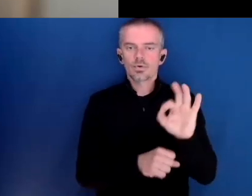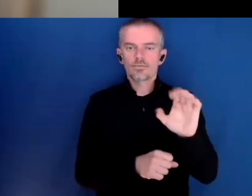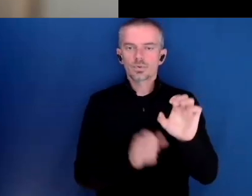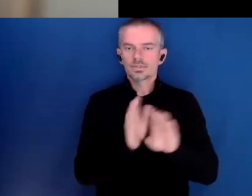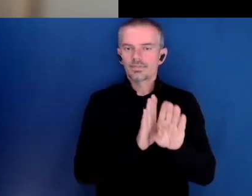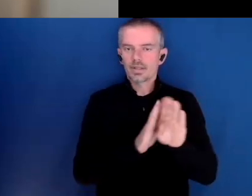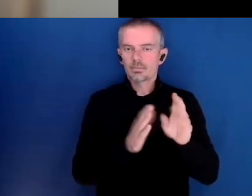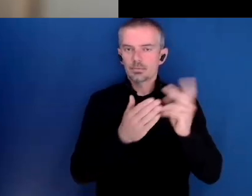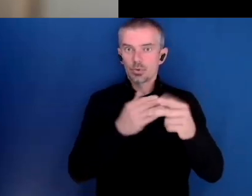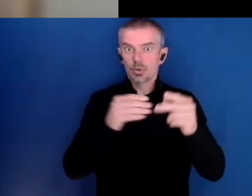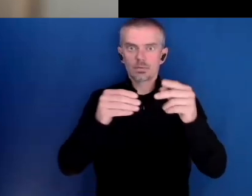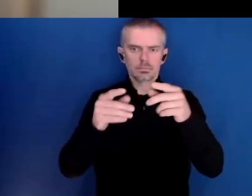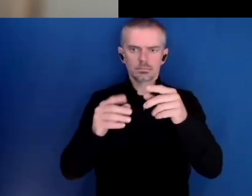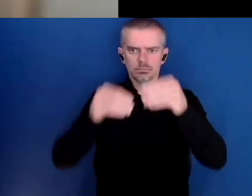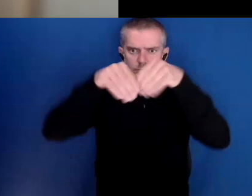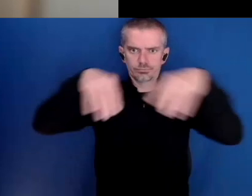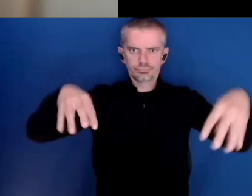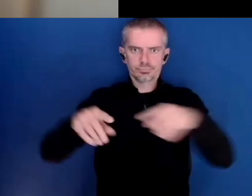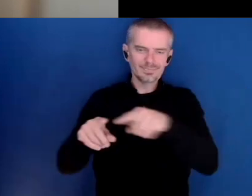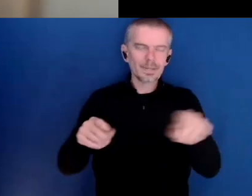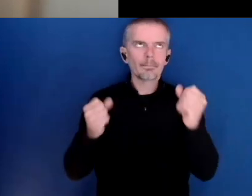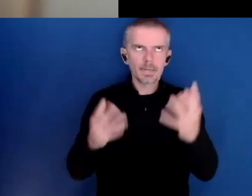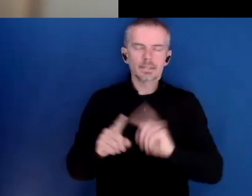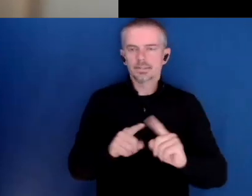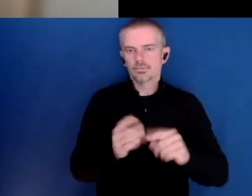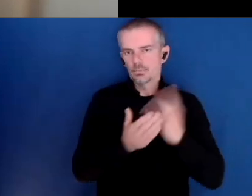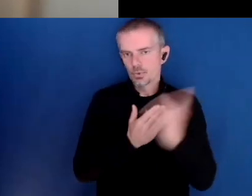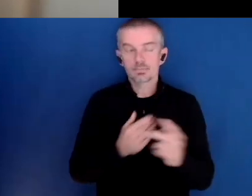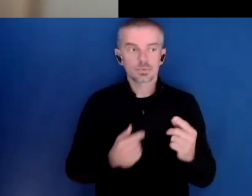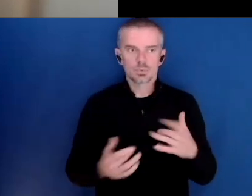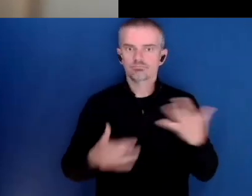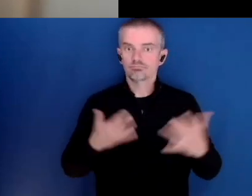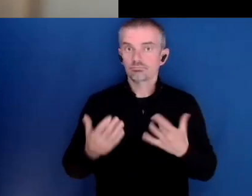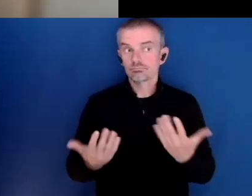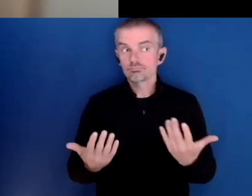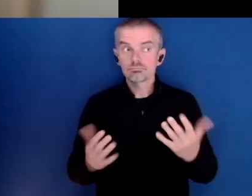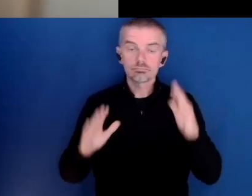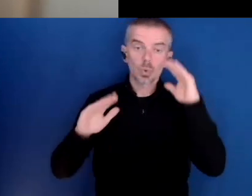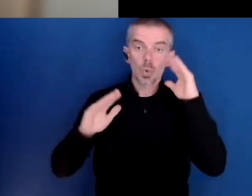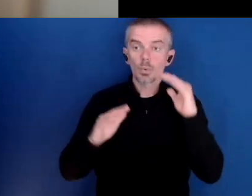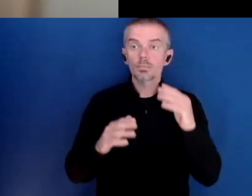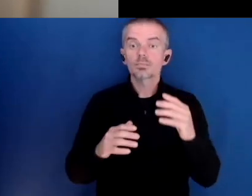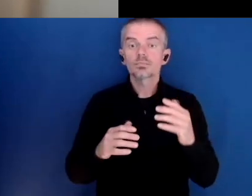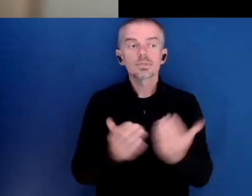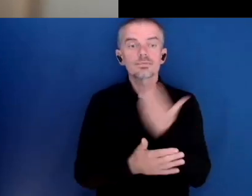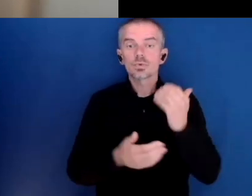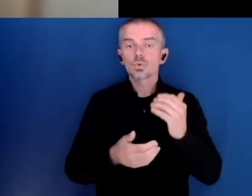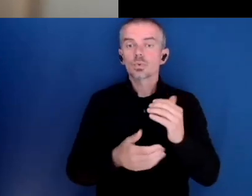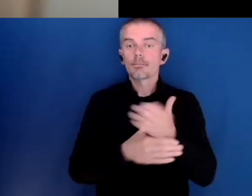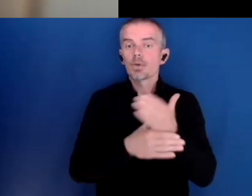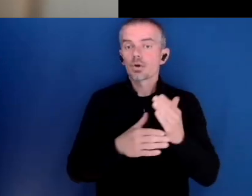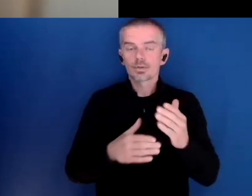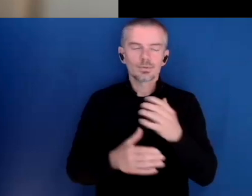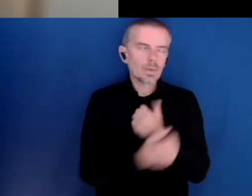area, and they're very excited and really wanting to be able to find some new partners. I mean, we love the